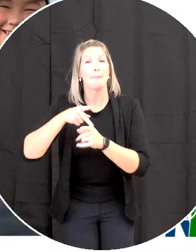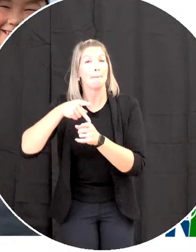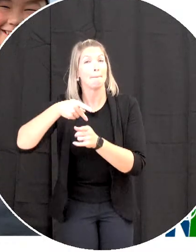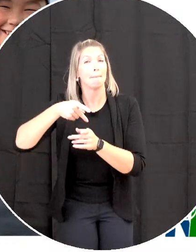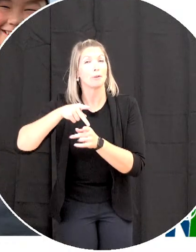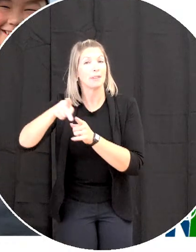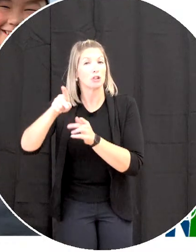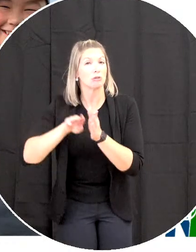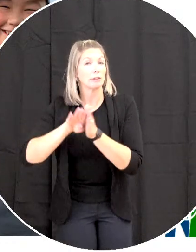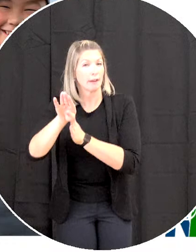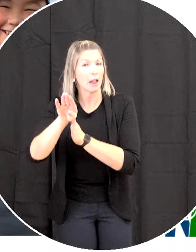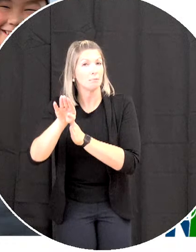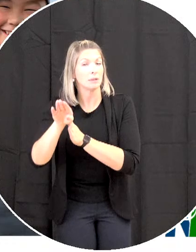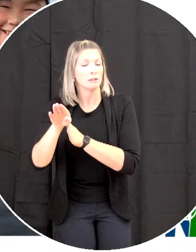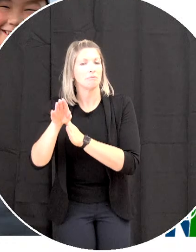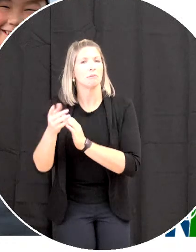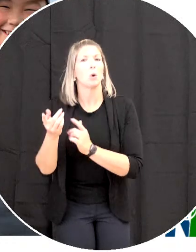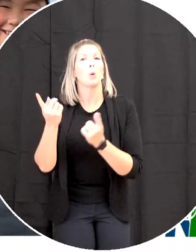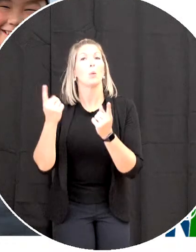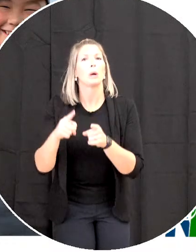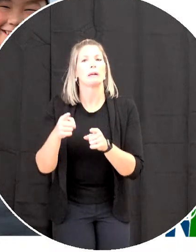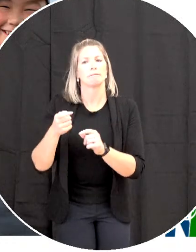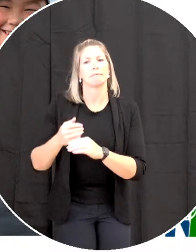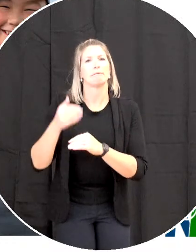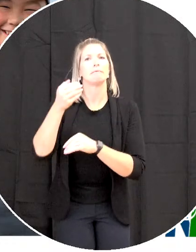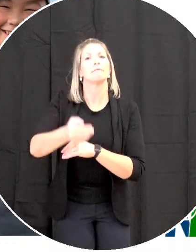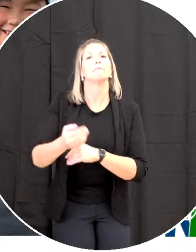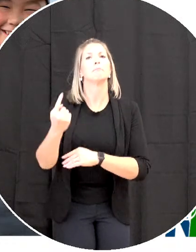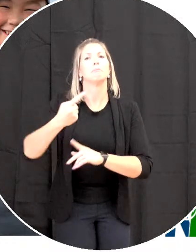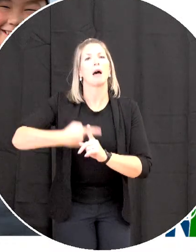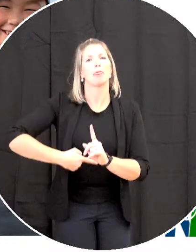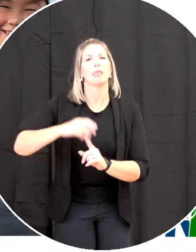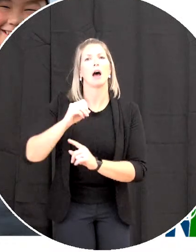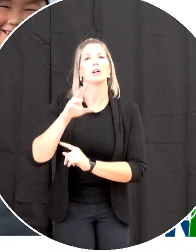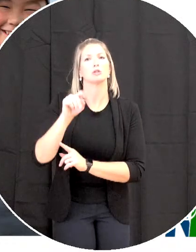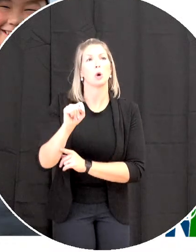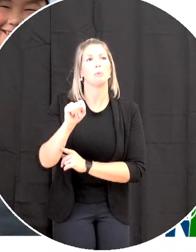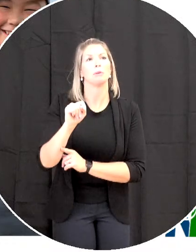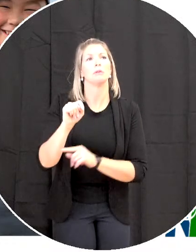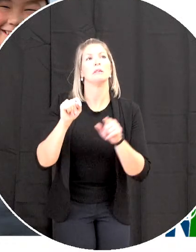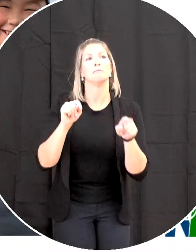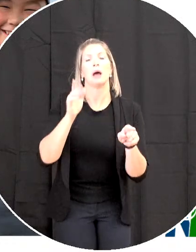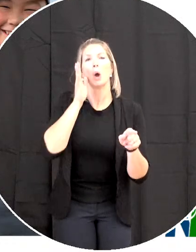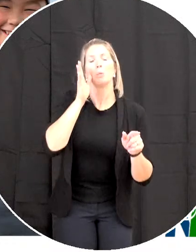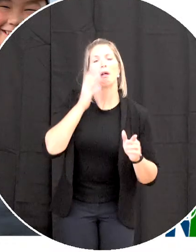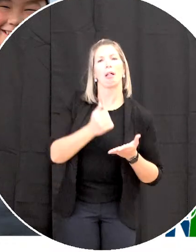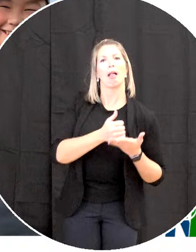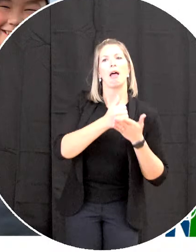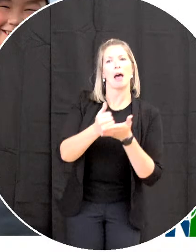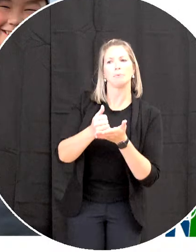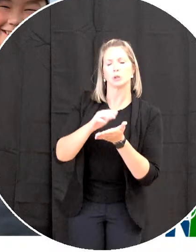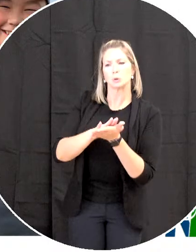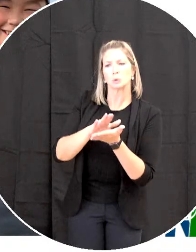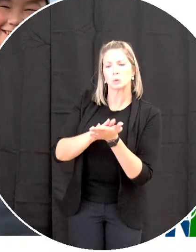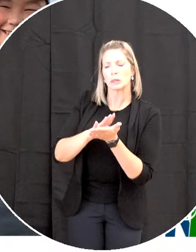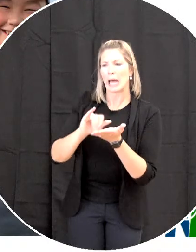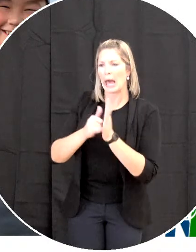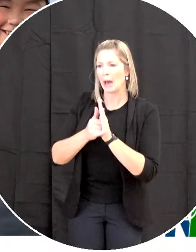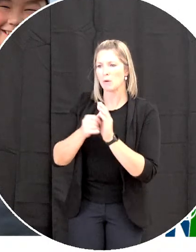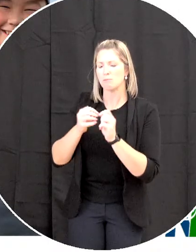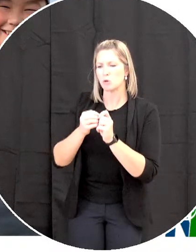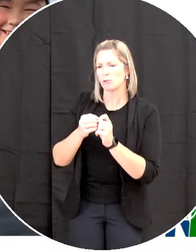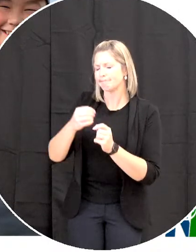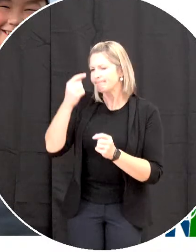be catalysts and agents to help with schools in focusing on deep learning initiatives as we go